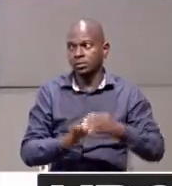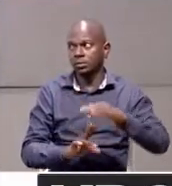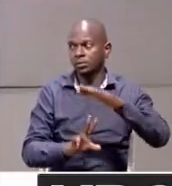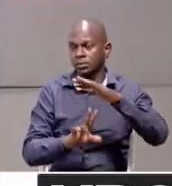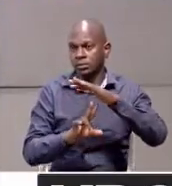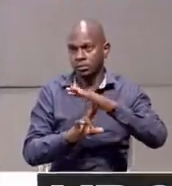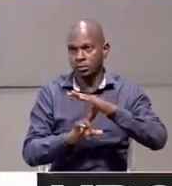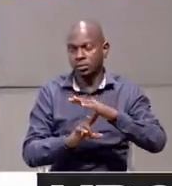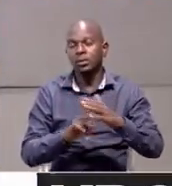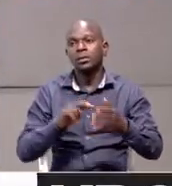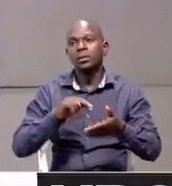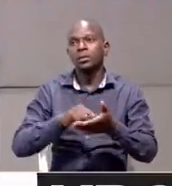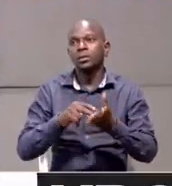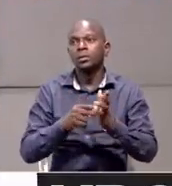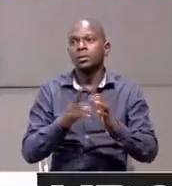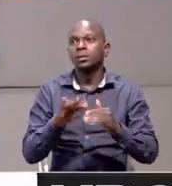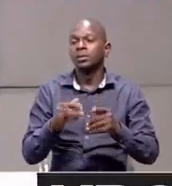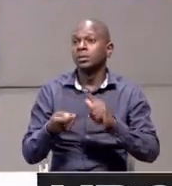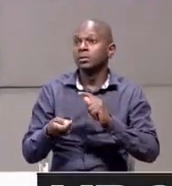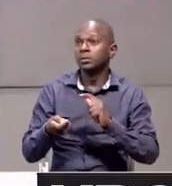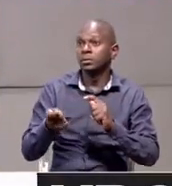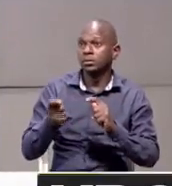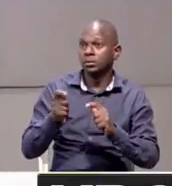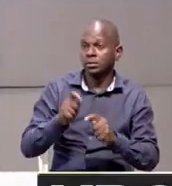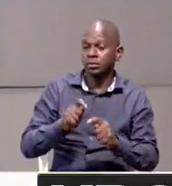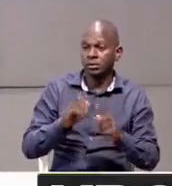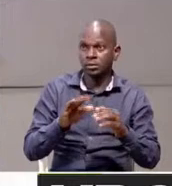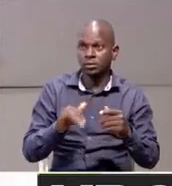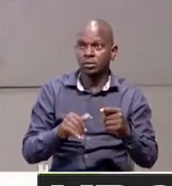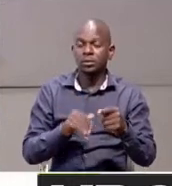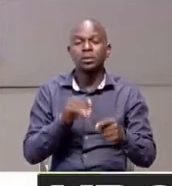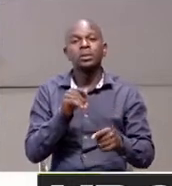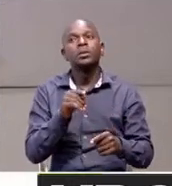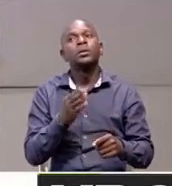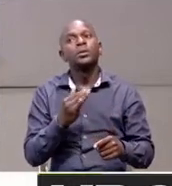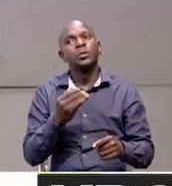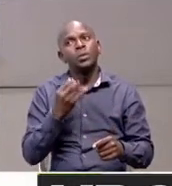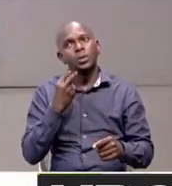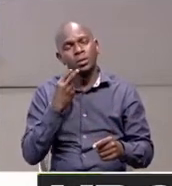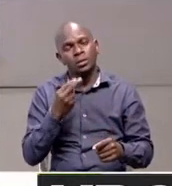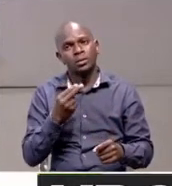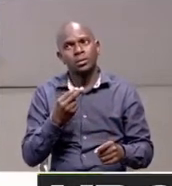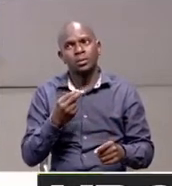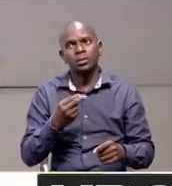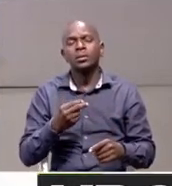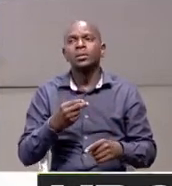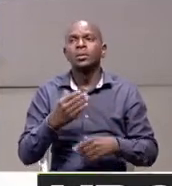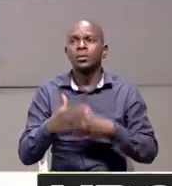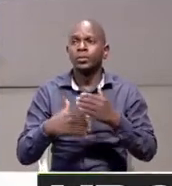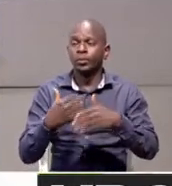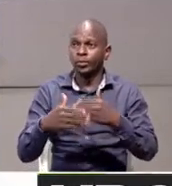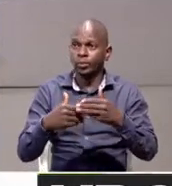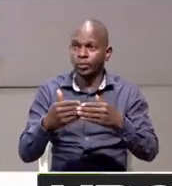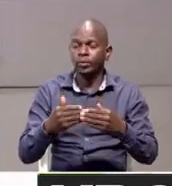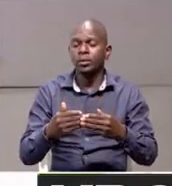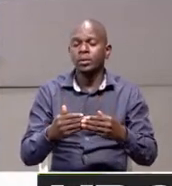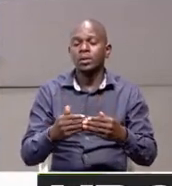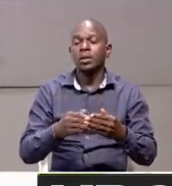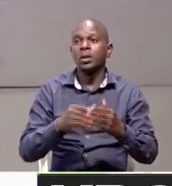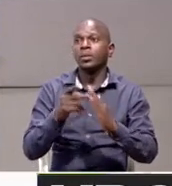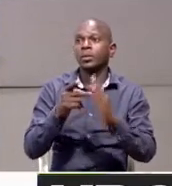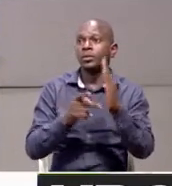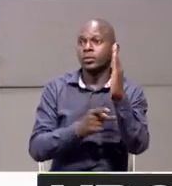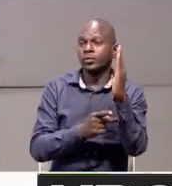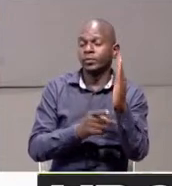sustain economic growth, mindset change notwithstanding. For instance, I wanted to see this spinning mill being revamped. The price of cotton has now gone